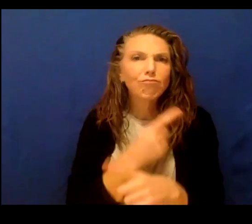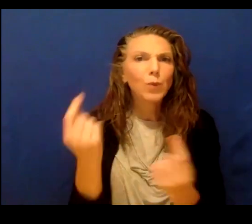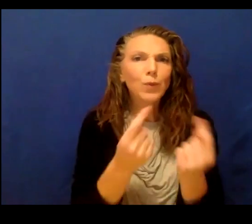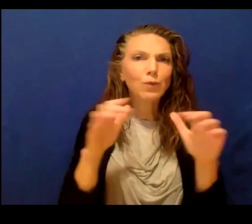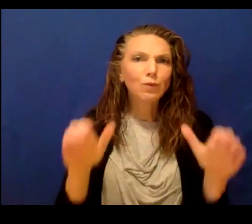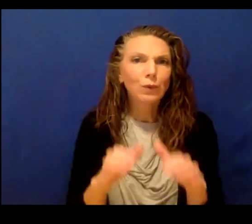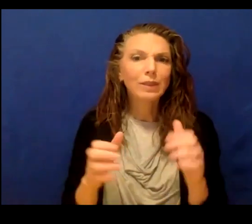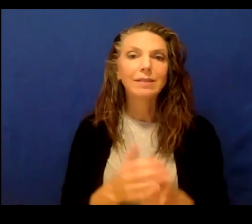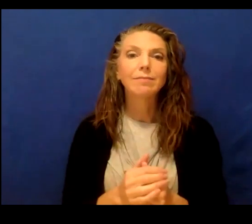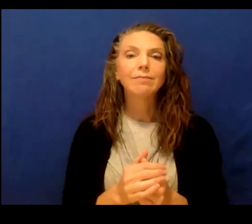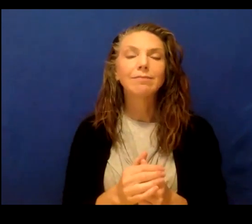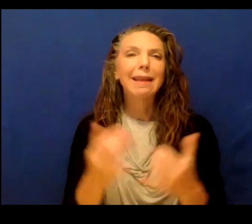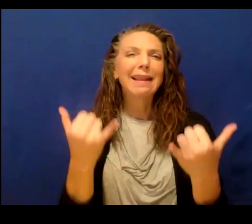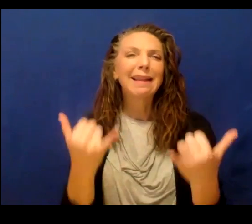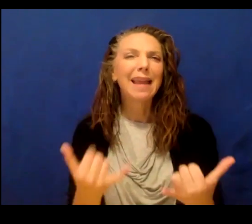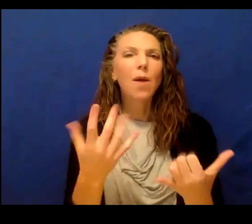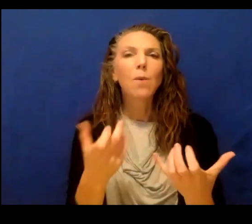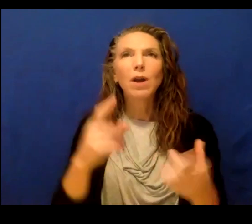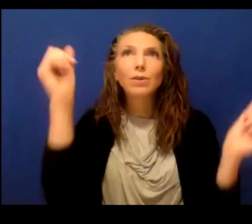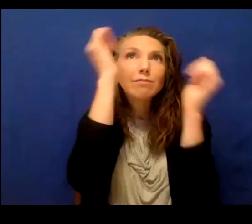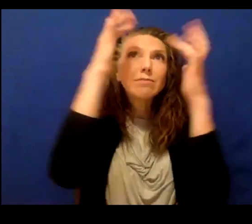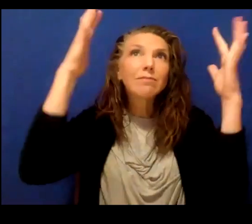take a moment and think about your morning routine.